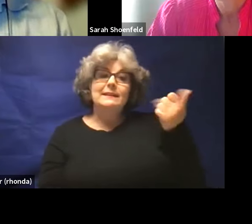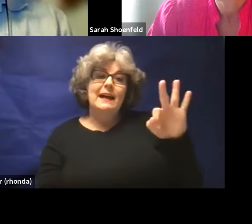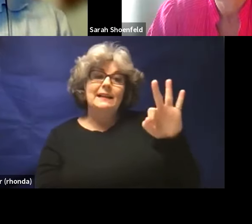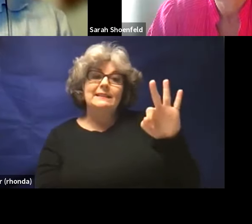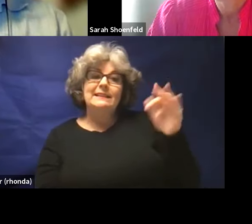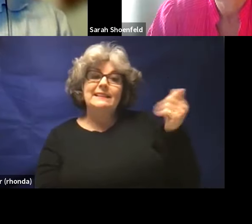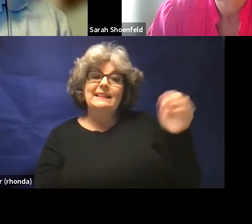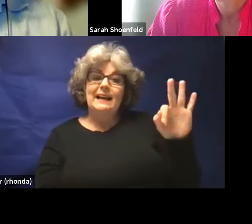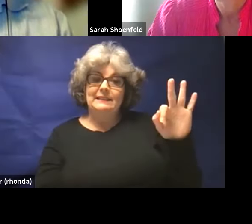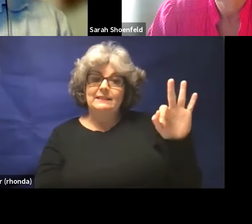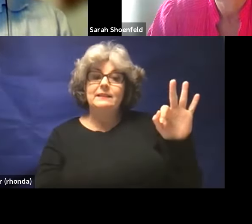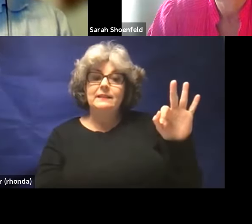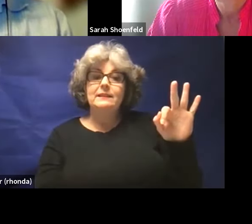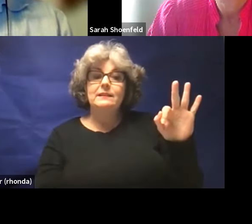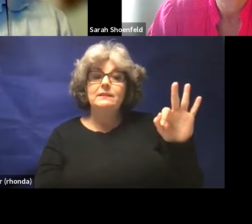the